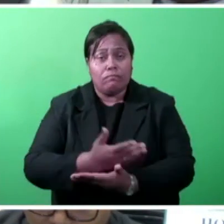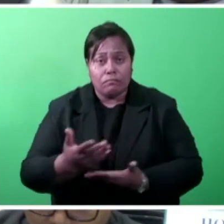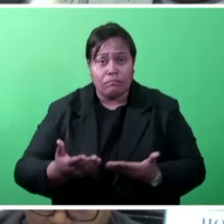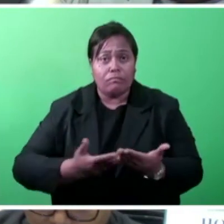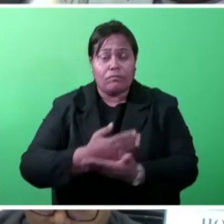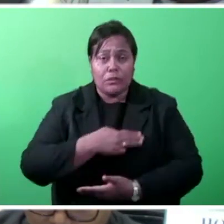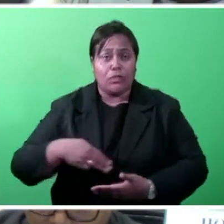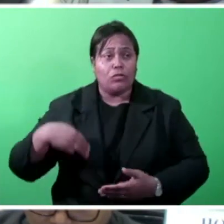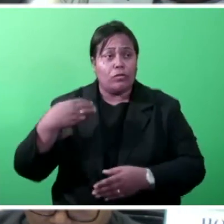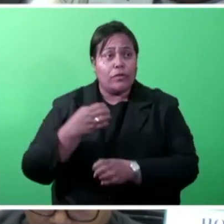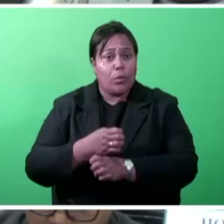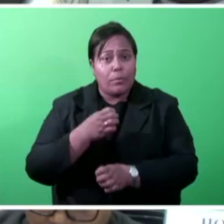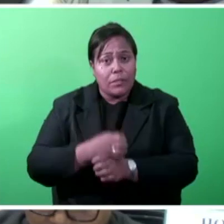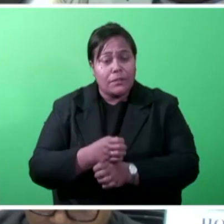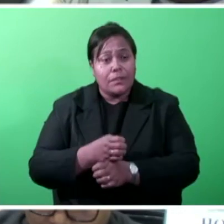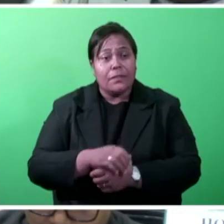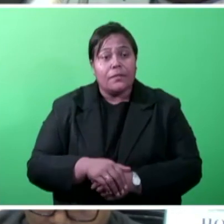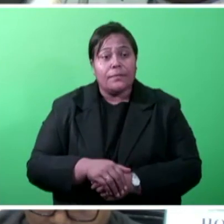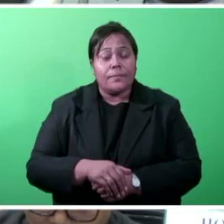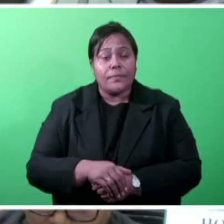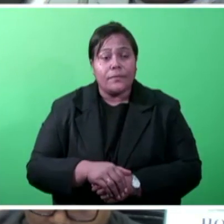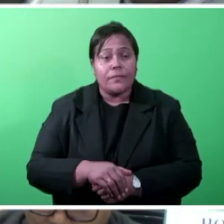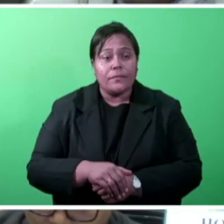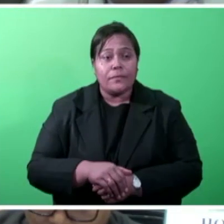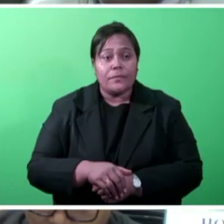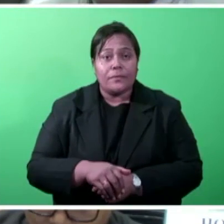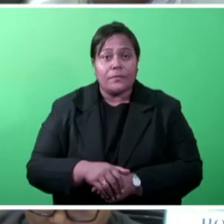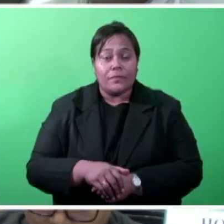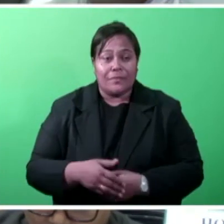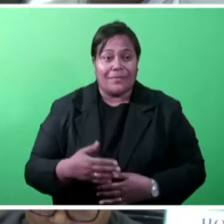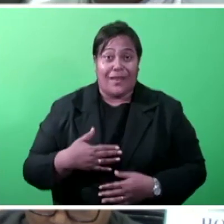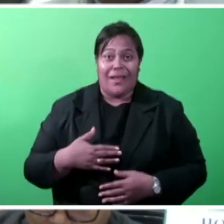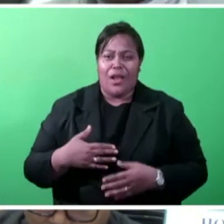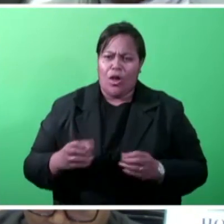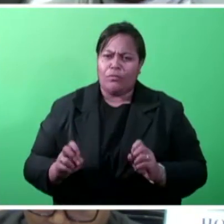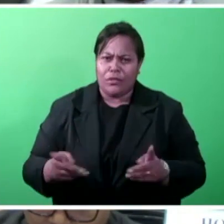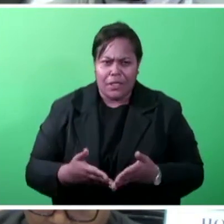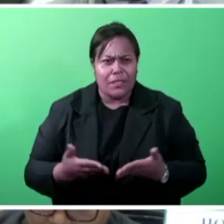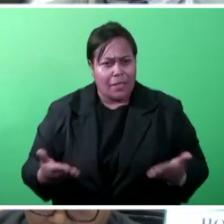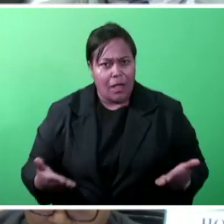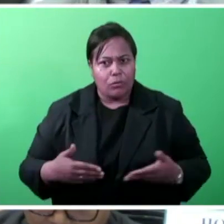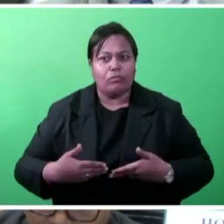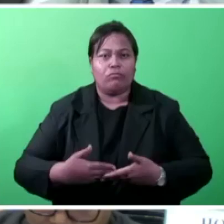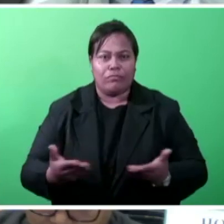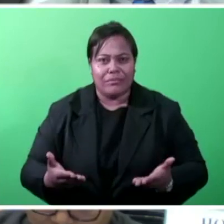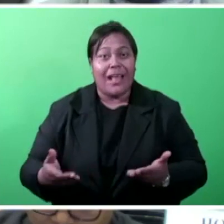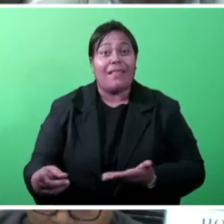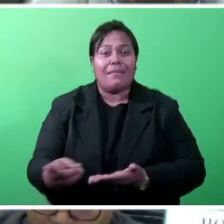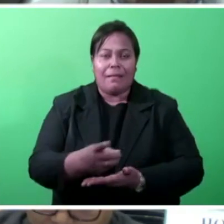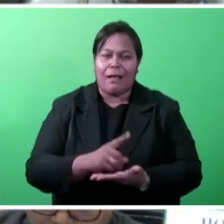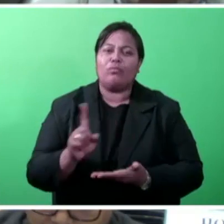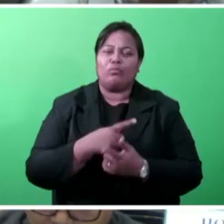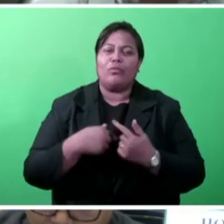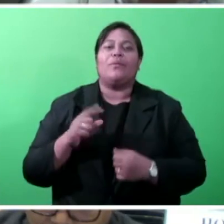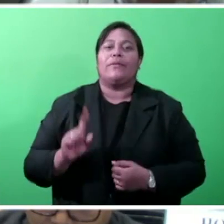Ministry of Employment, and it gives me an opportunity now to give some data on what Ministry has been doing.